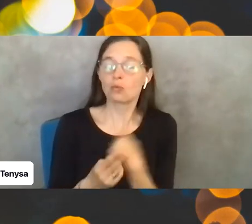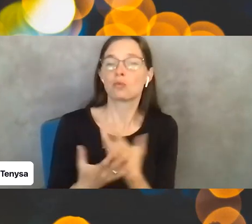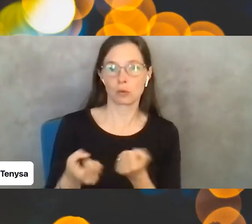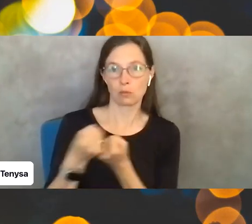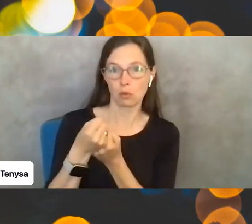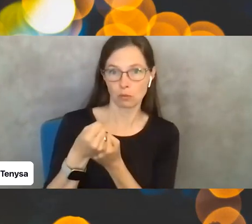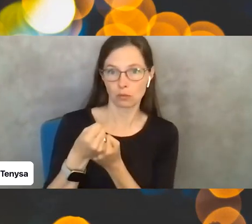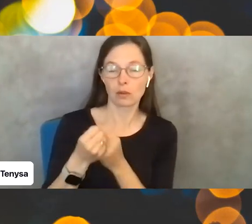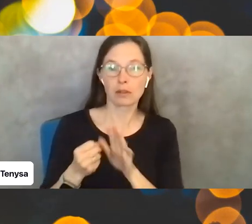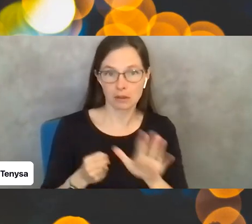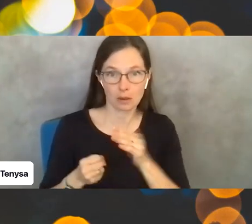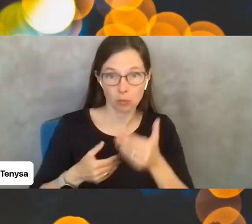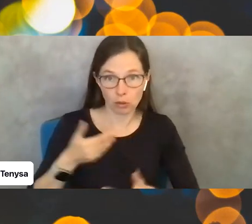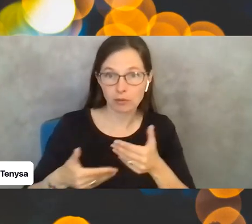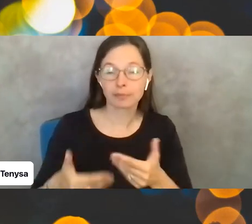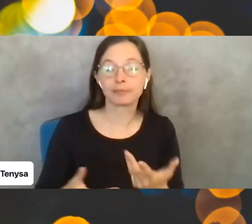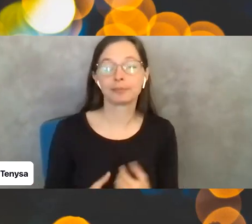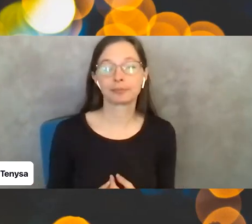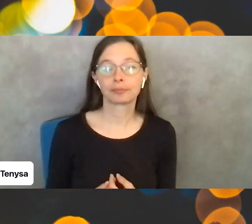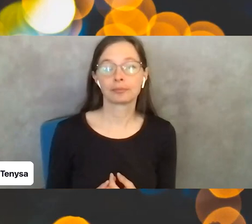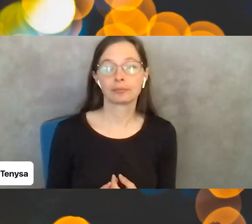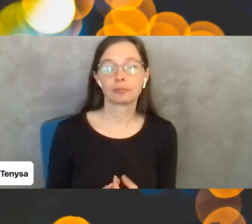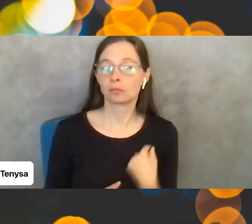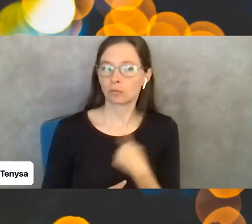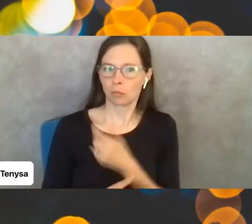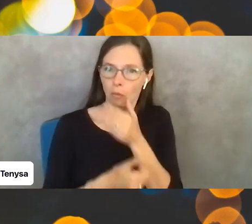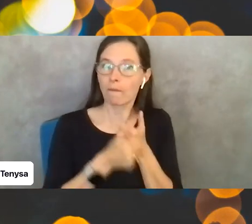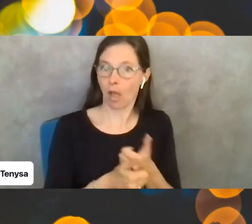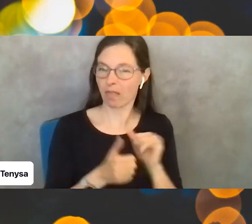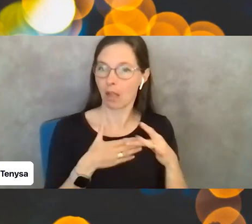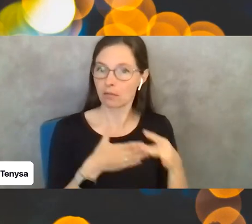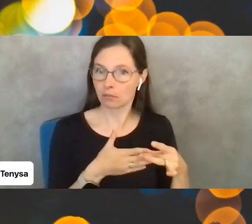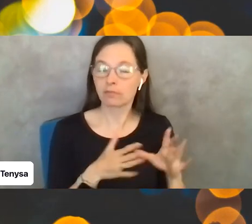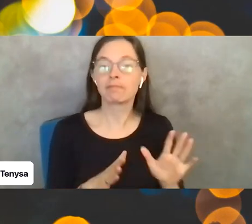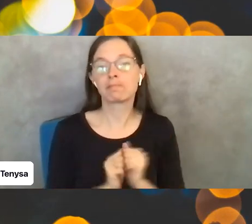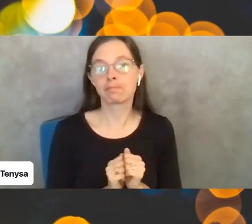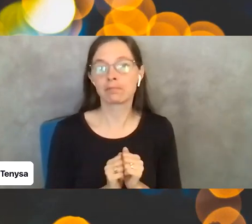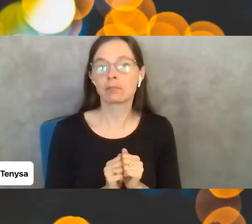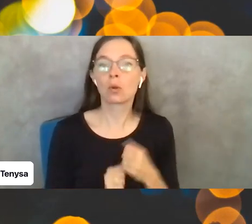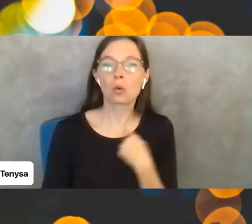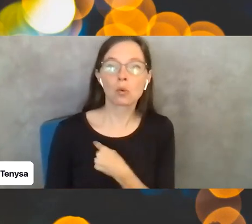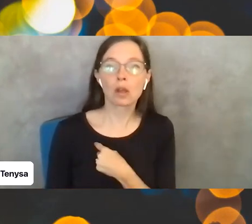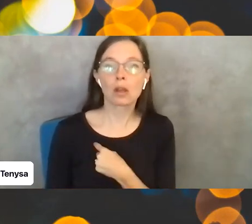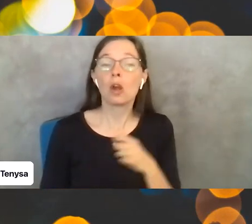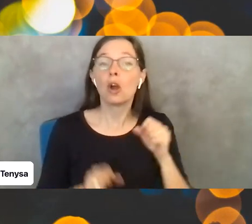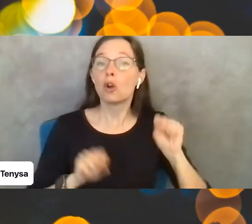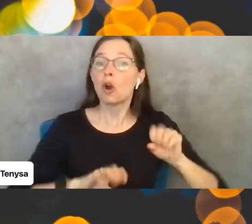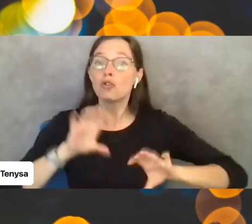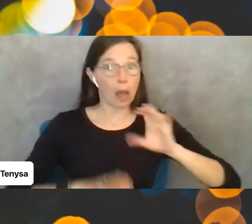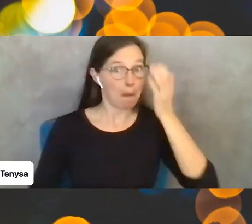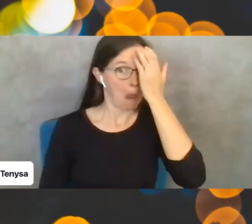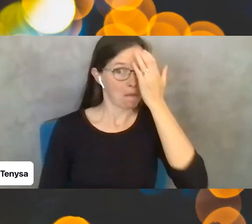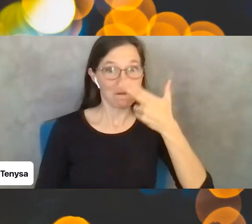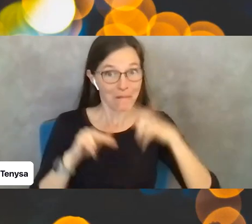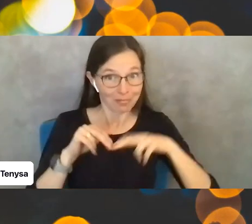them in their process. So we're going to adhere to those guidelines and make sure we don't, we could talk, pirates are fun, but we're